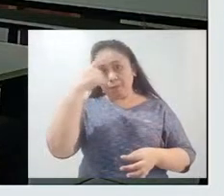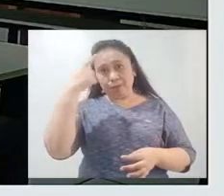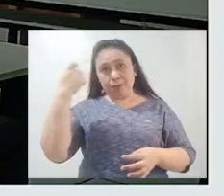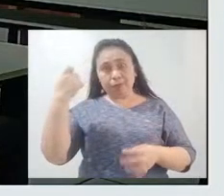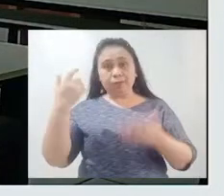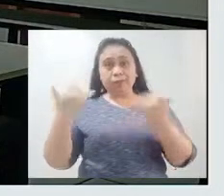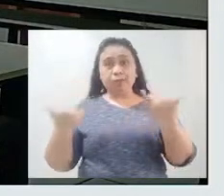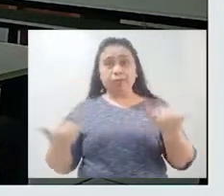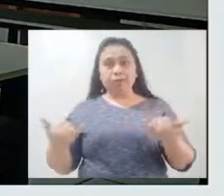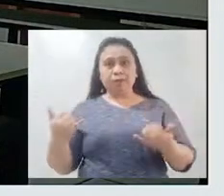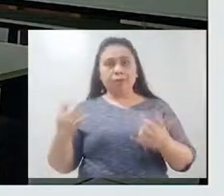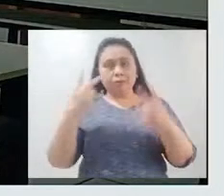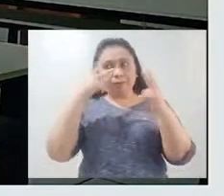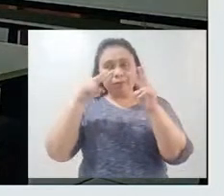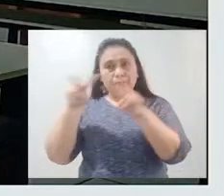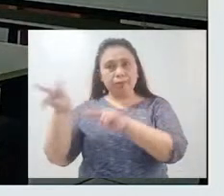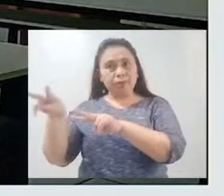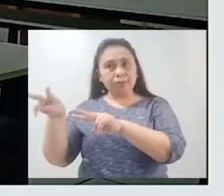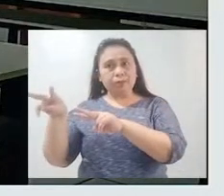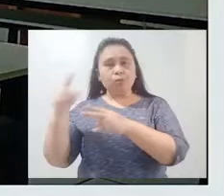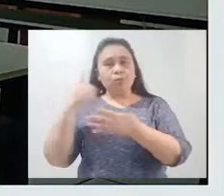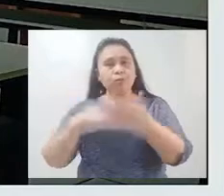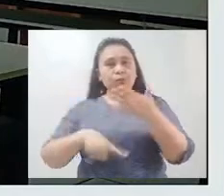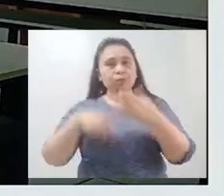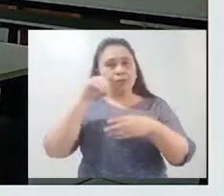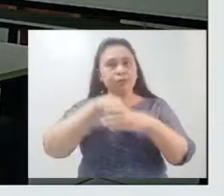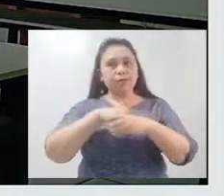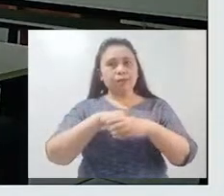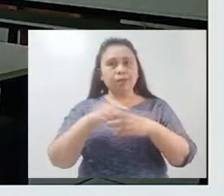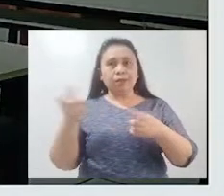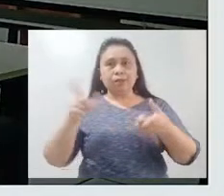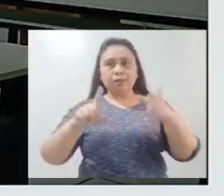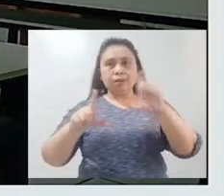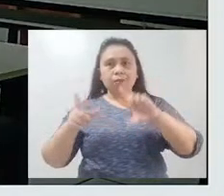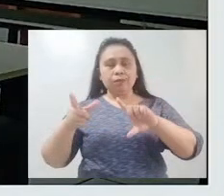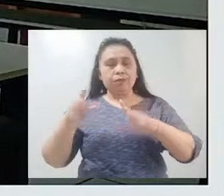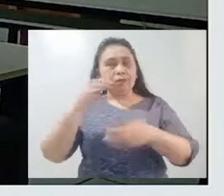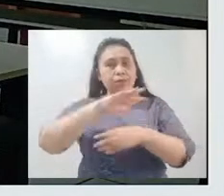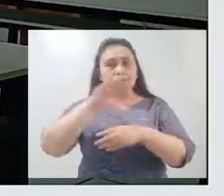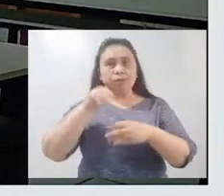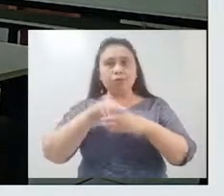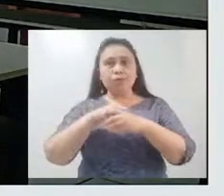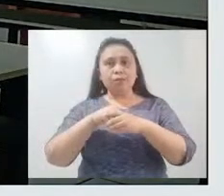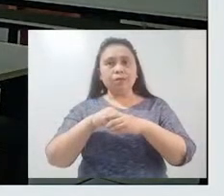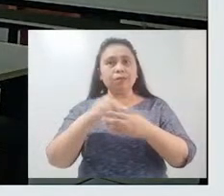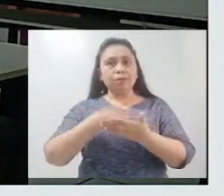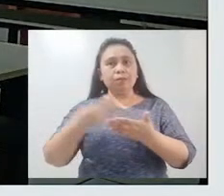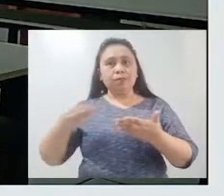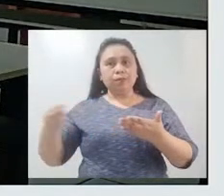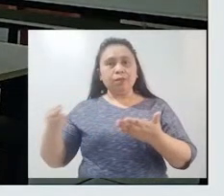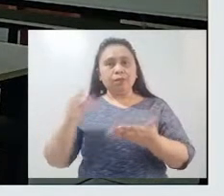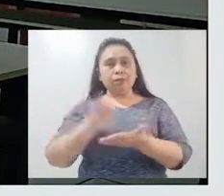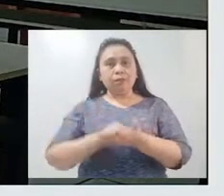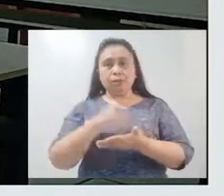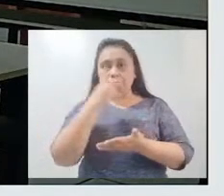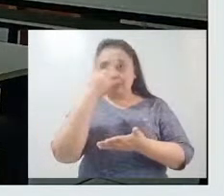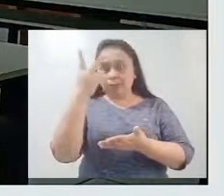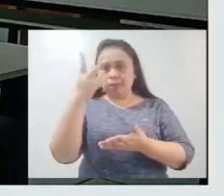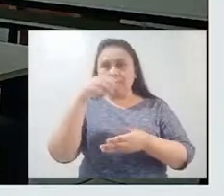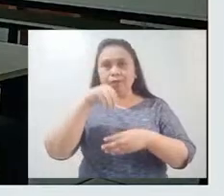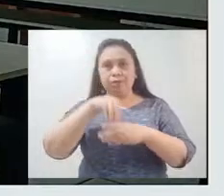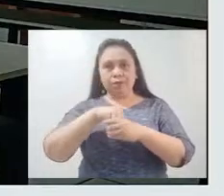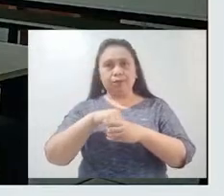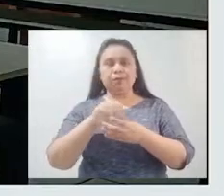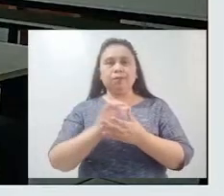today we will explore what is inside a laboratory. including the materials that we see in